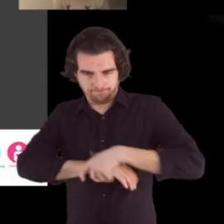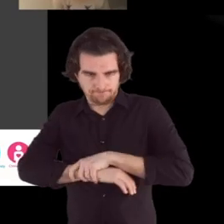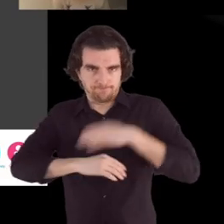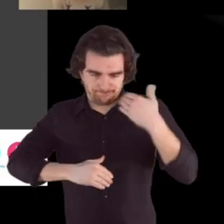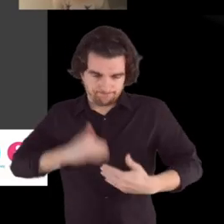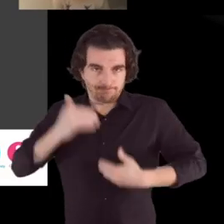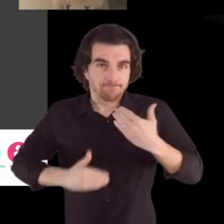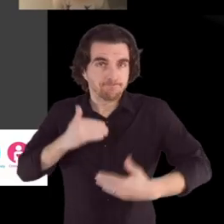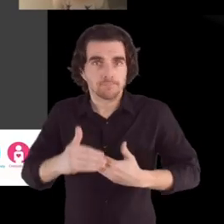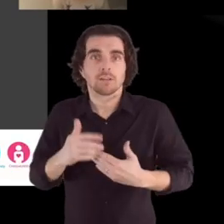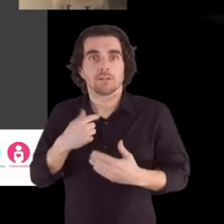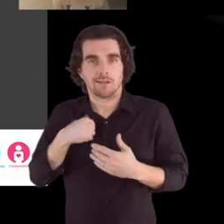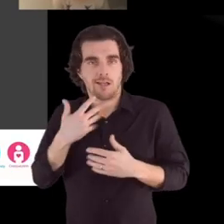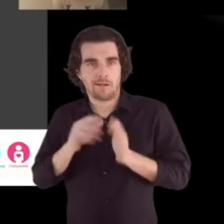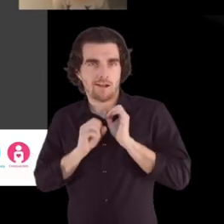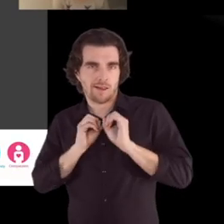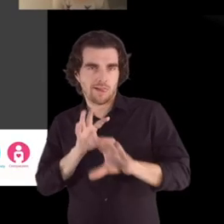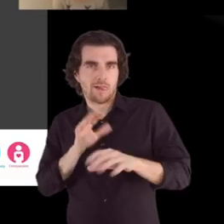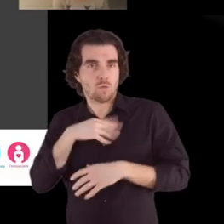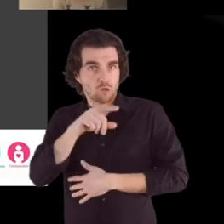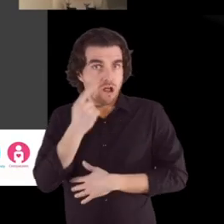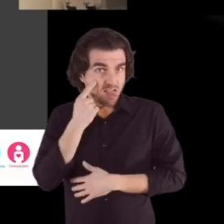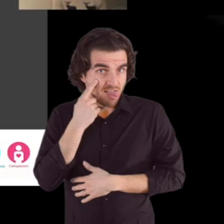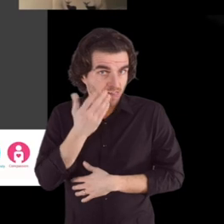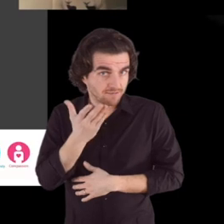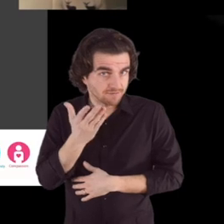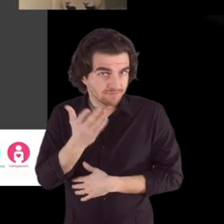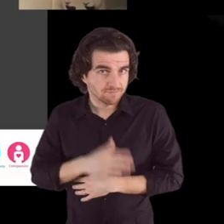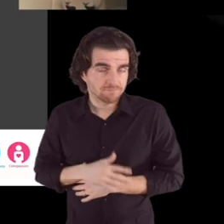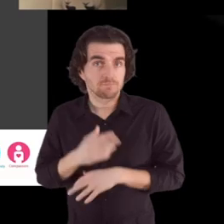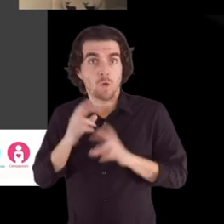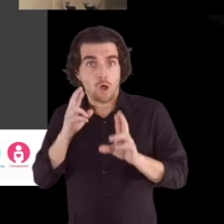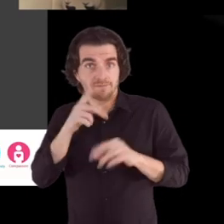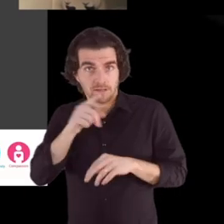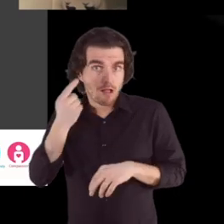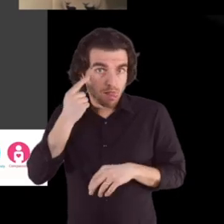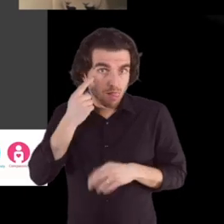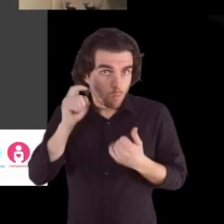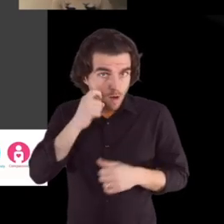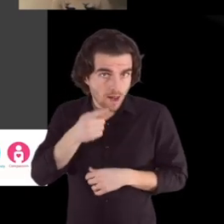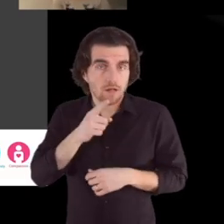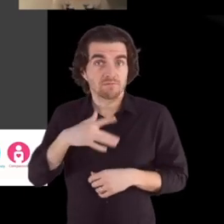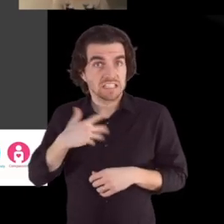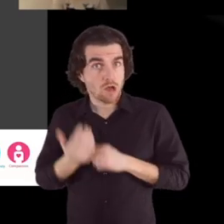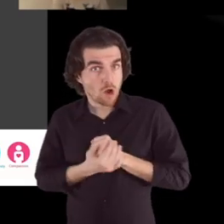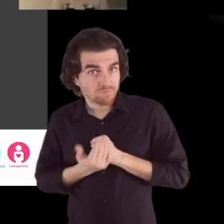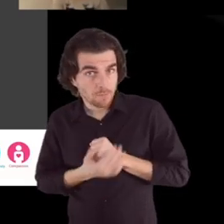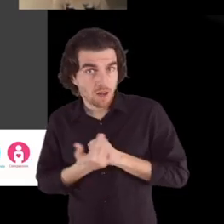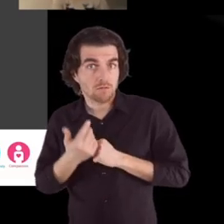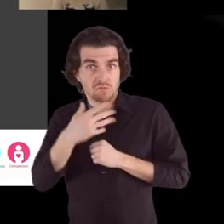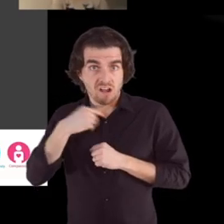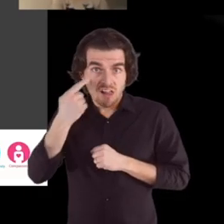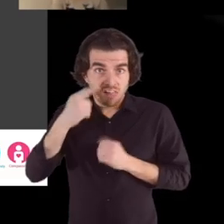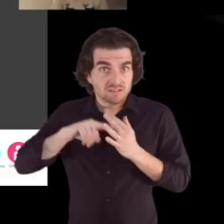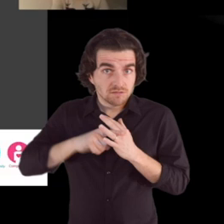of practice this and build this in. So I have a little exercise here if you want to try it out. Hopefully you will, you know,